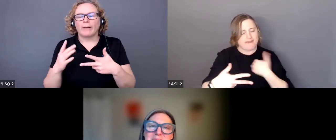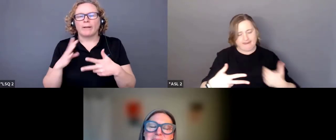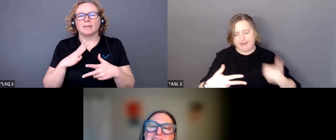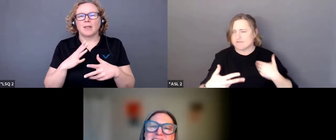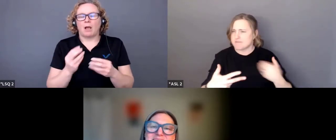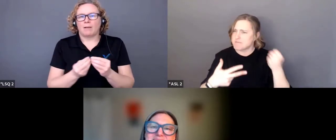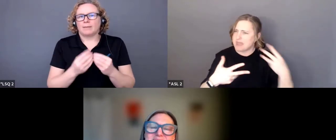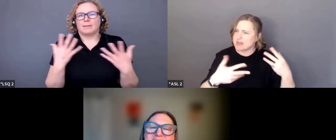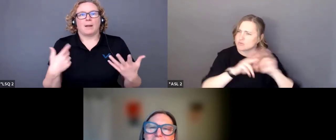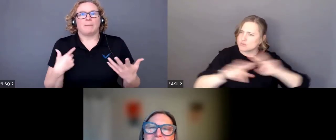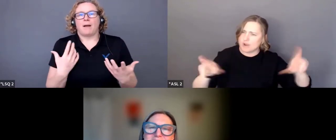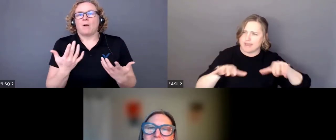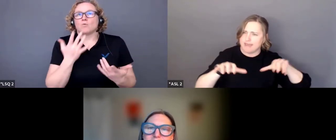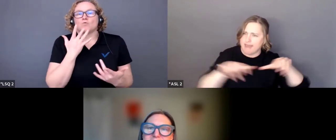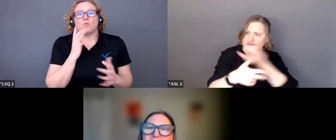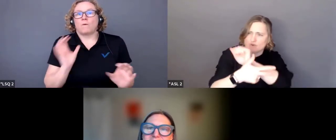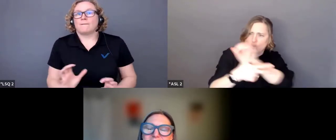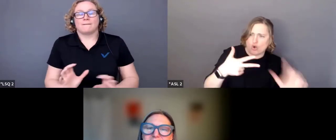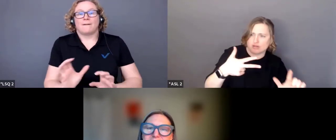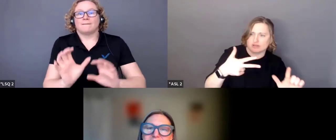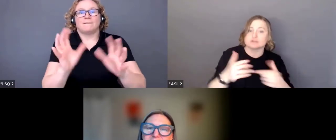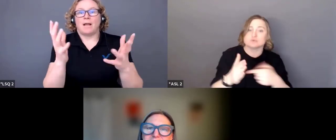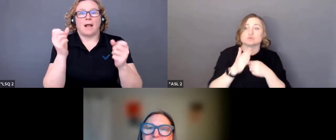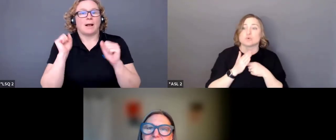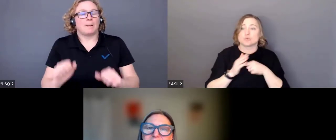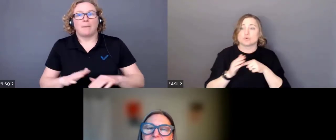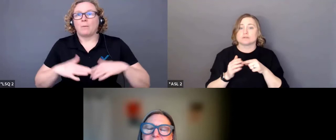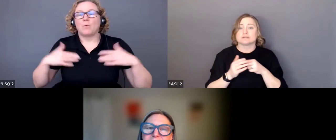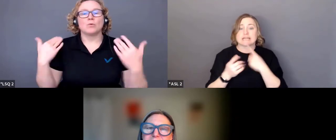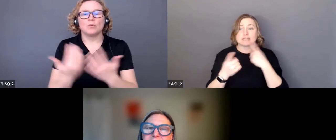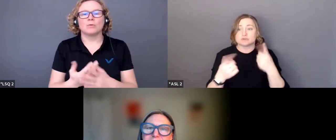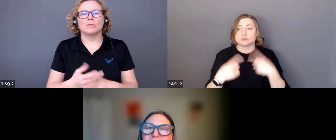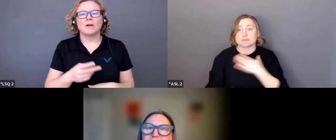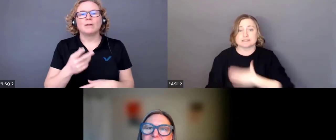matter. Let's see our results, please.